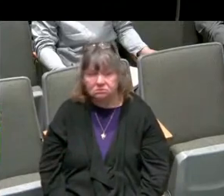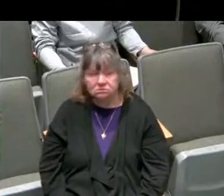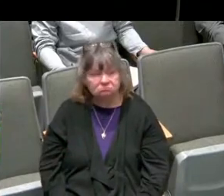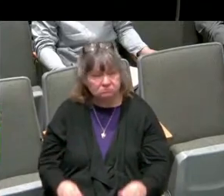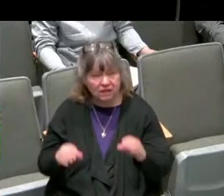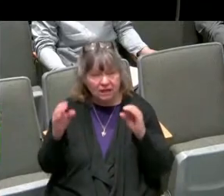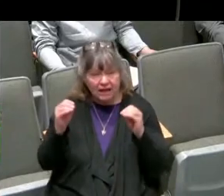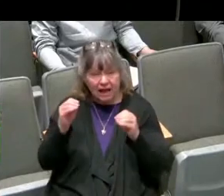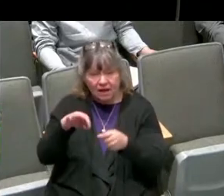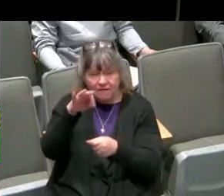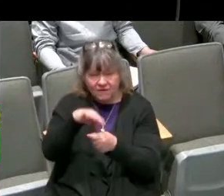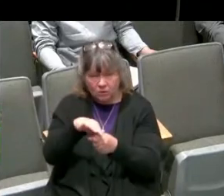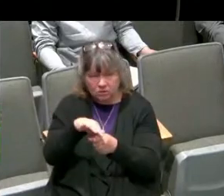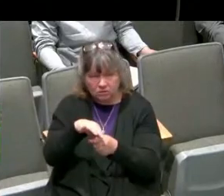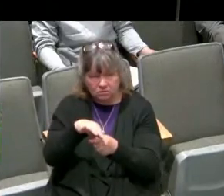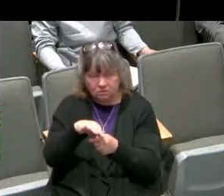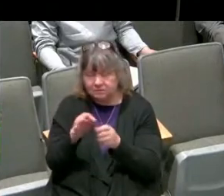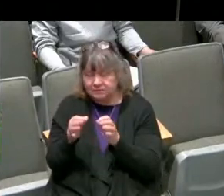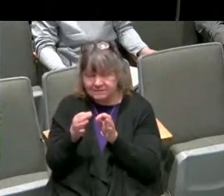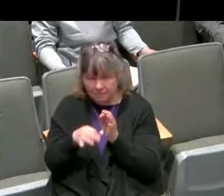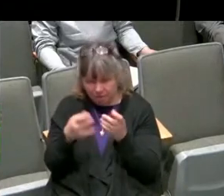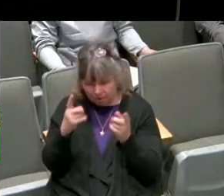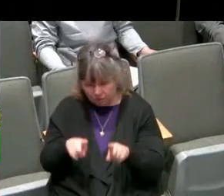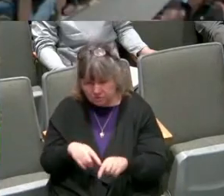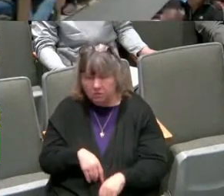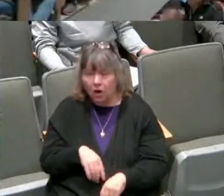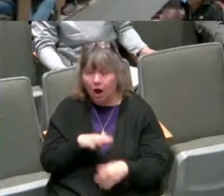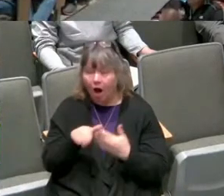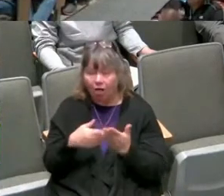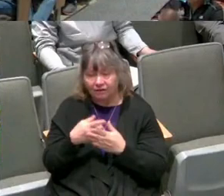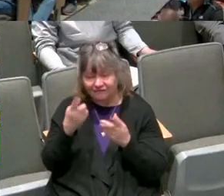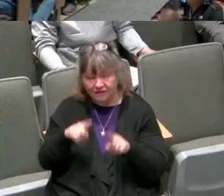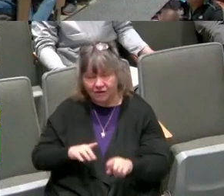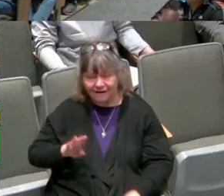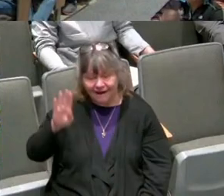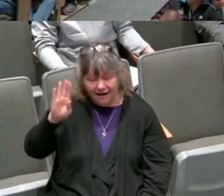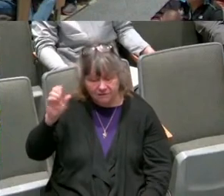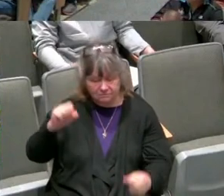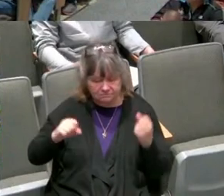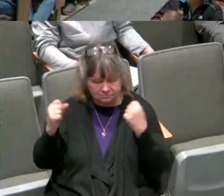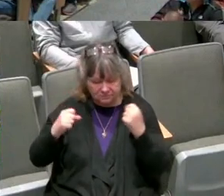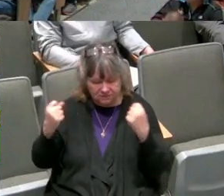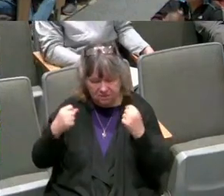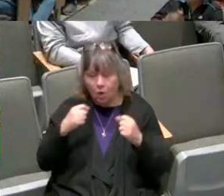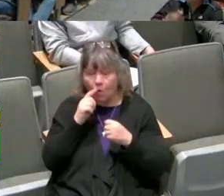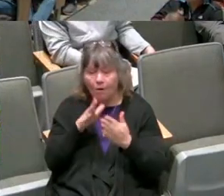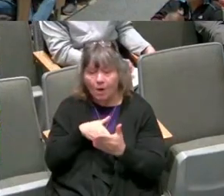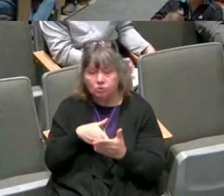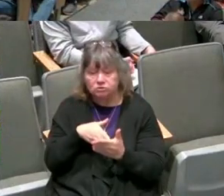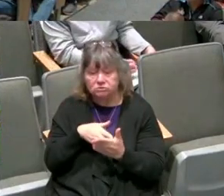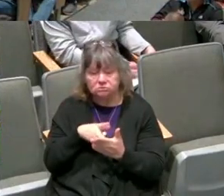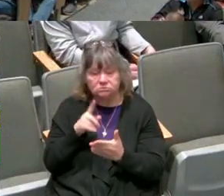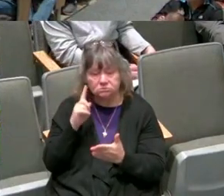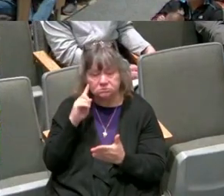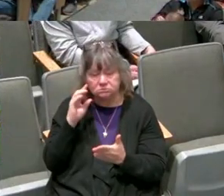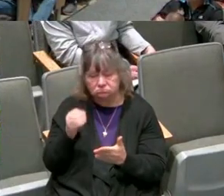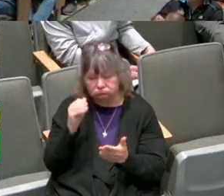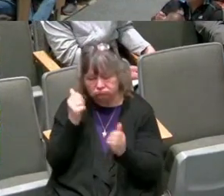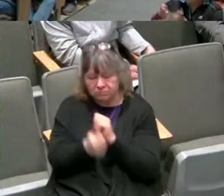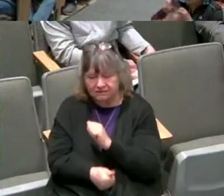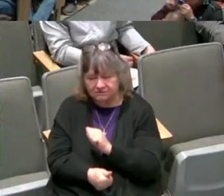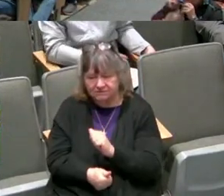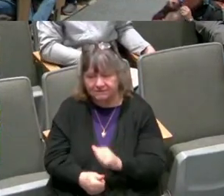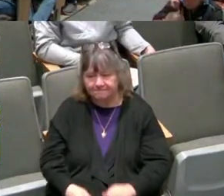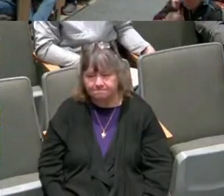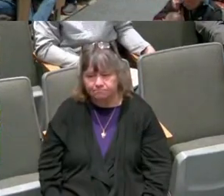seeing none let's go to a vote this is a simple majority all those in favor please say aye all opposed and it's unanimous and so